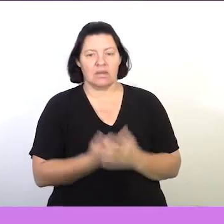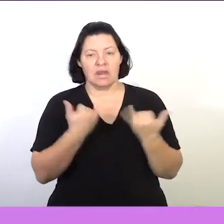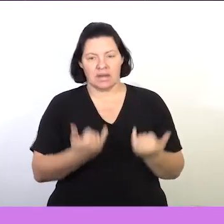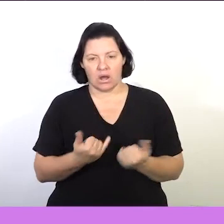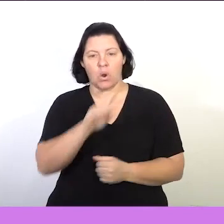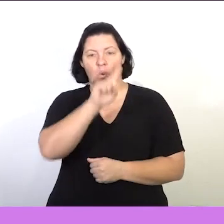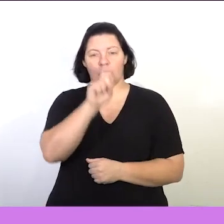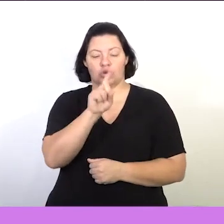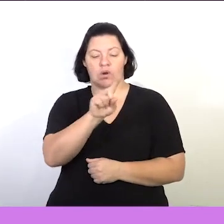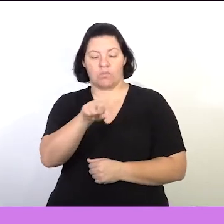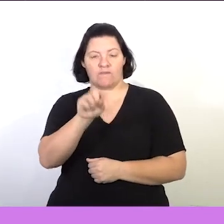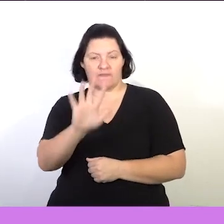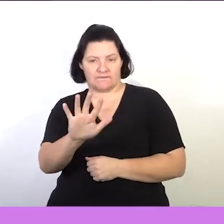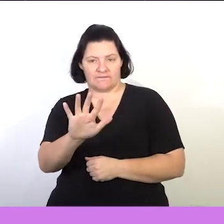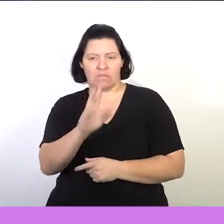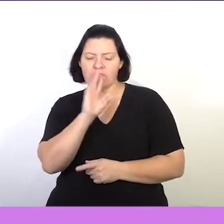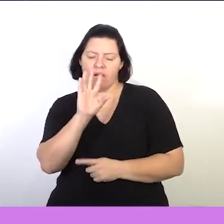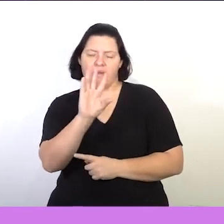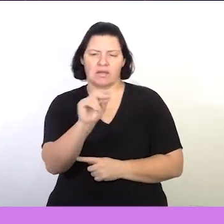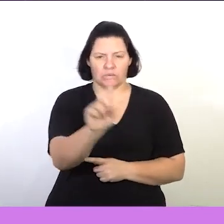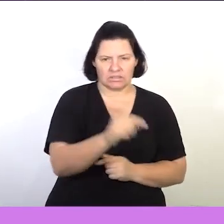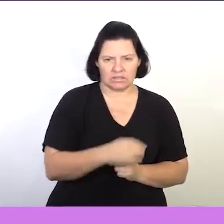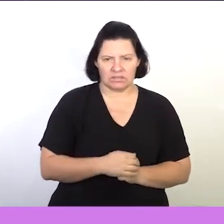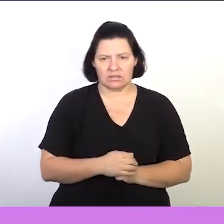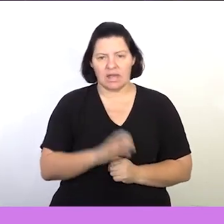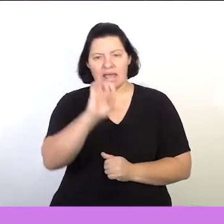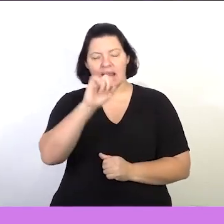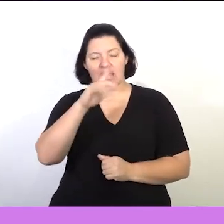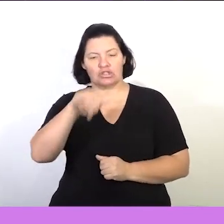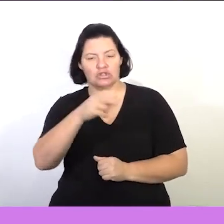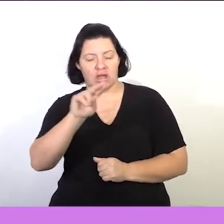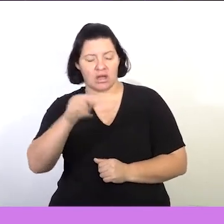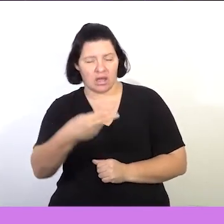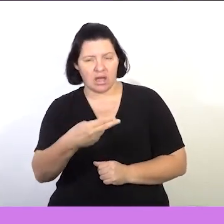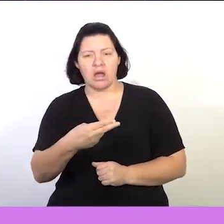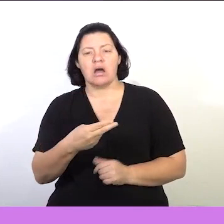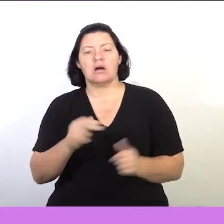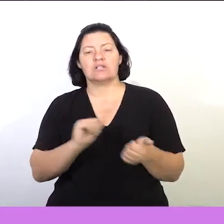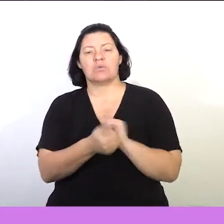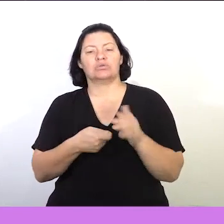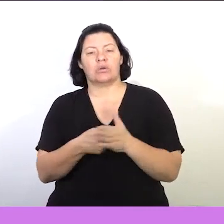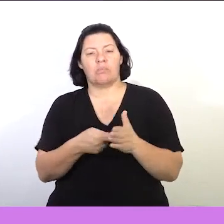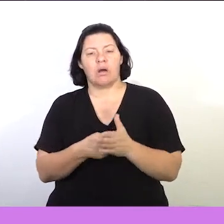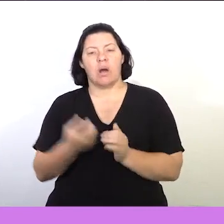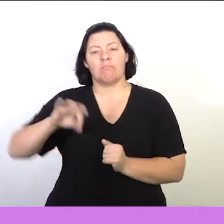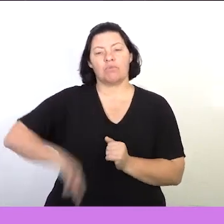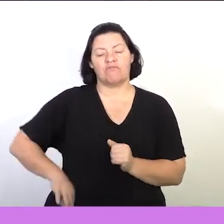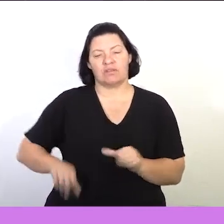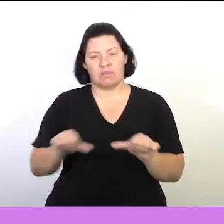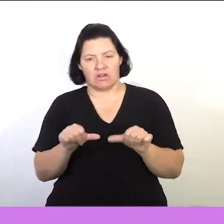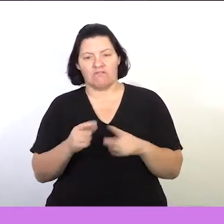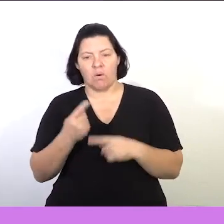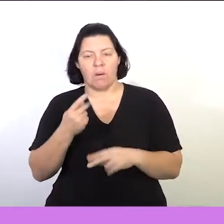now at question 1.5, where we ask here, determine Elijah Sport Shop's profit margin for the month of